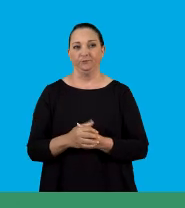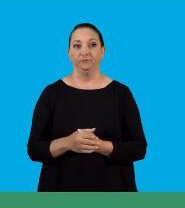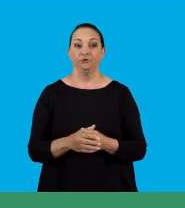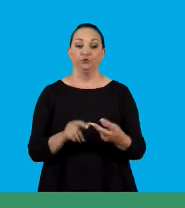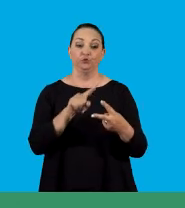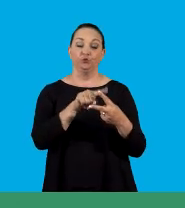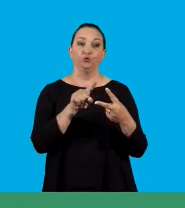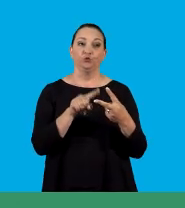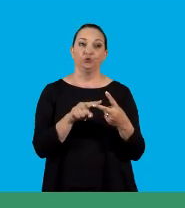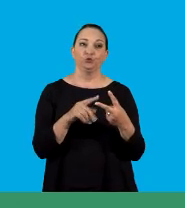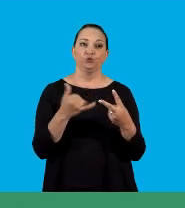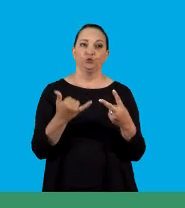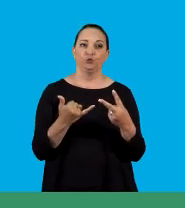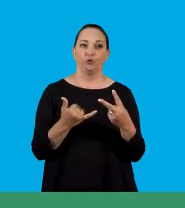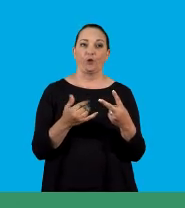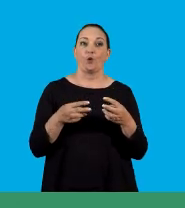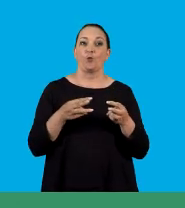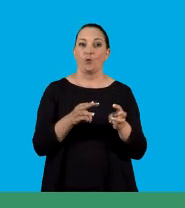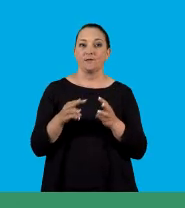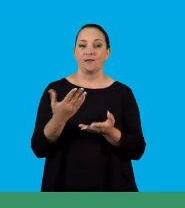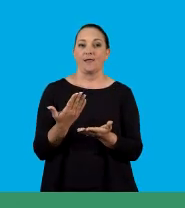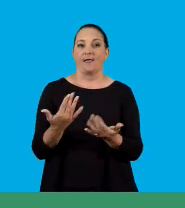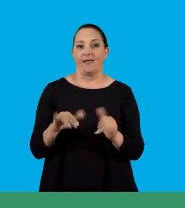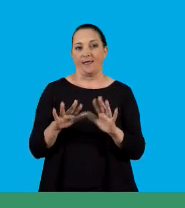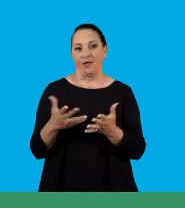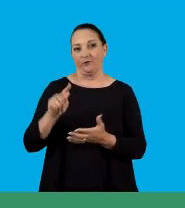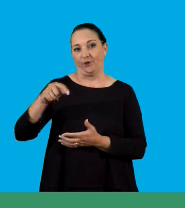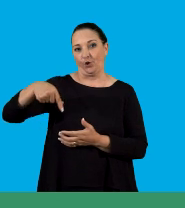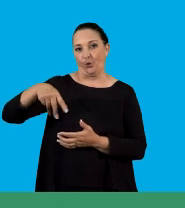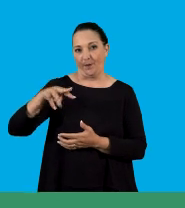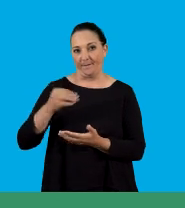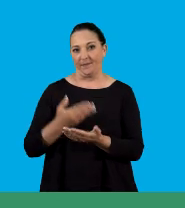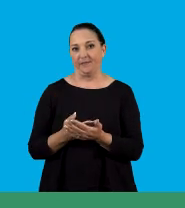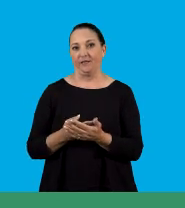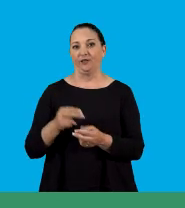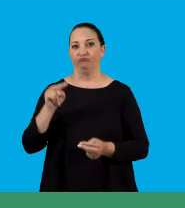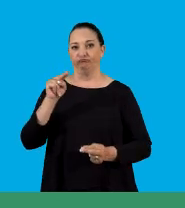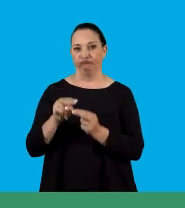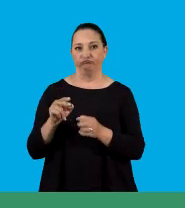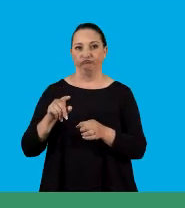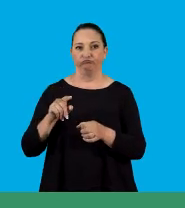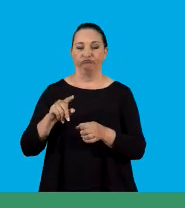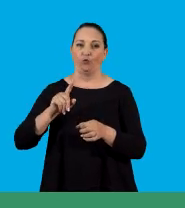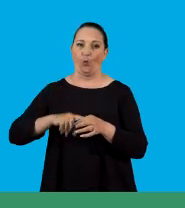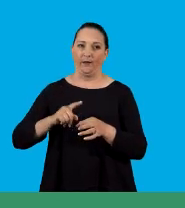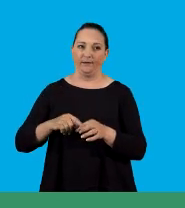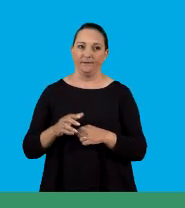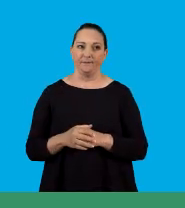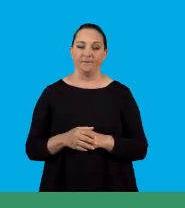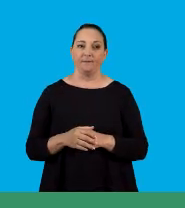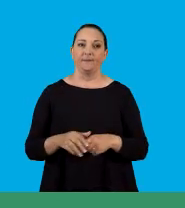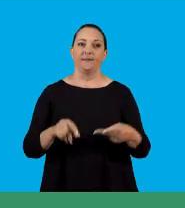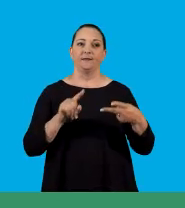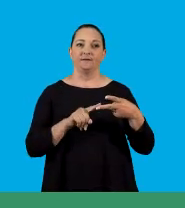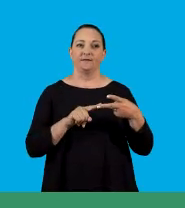2 ways in which TQM can reduce the cost of quality. That's number 1. Then number 2, explain to